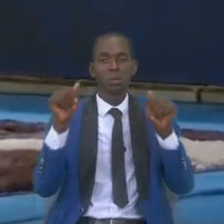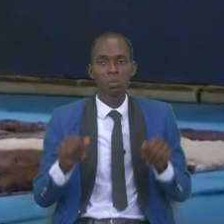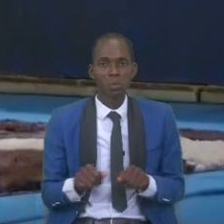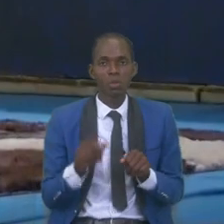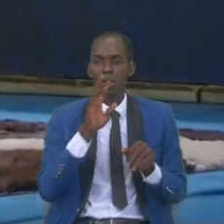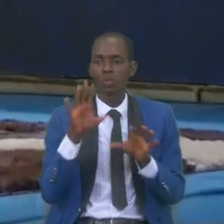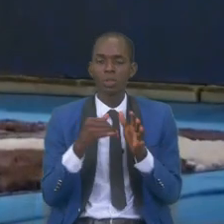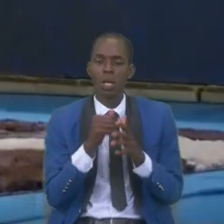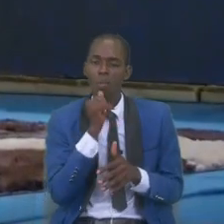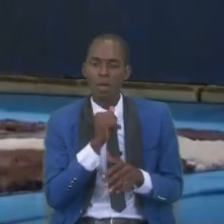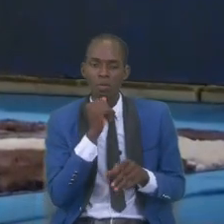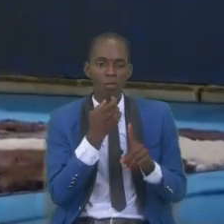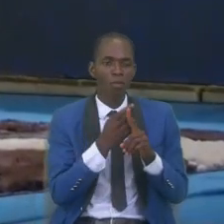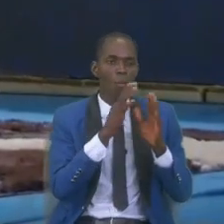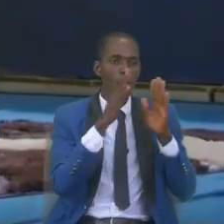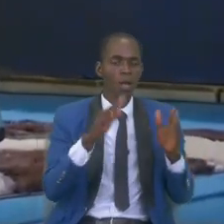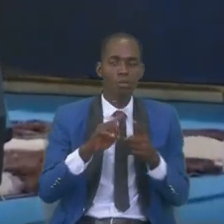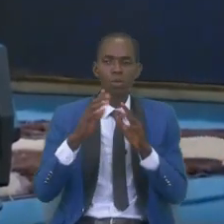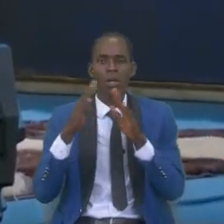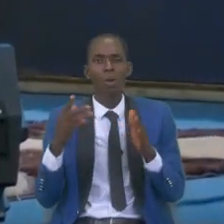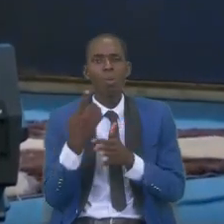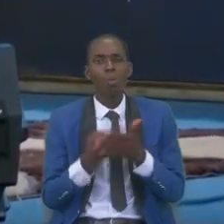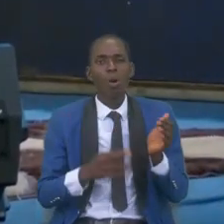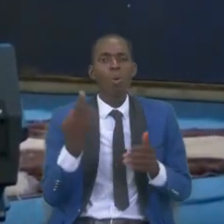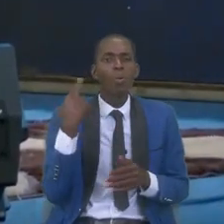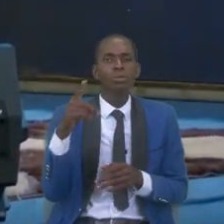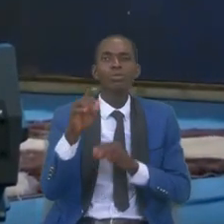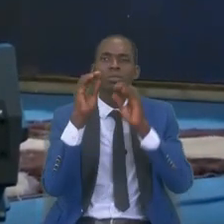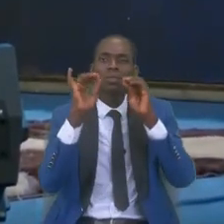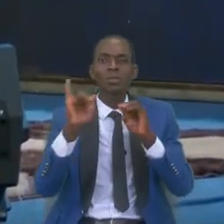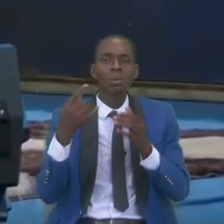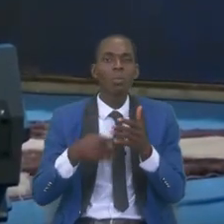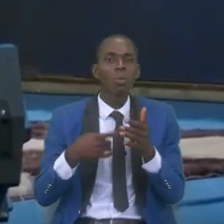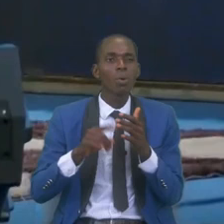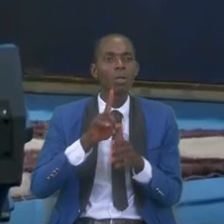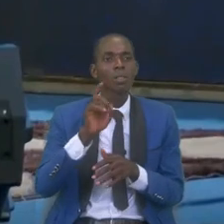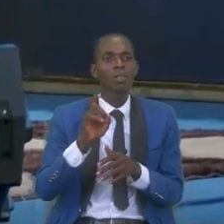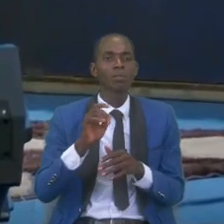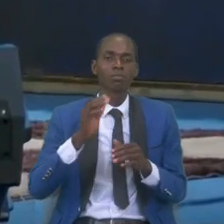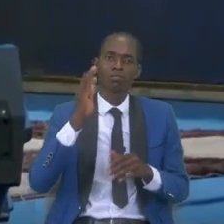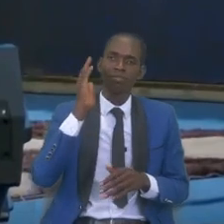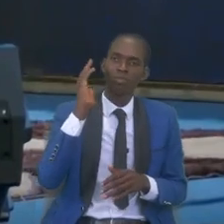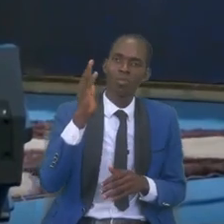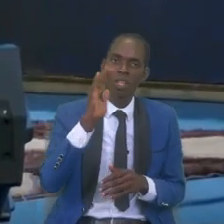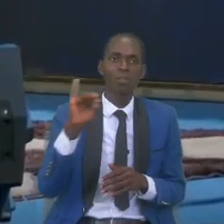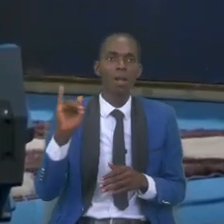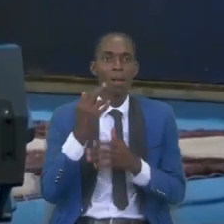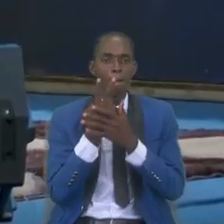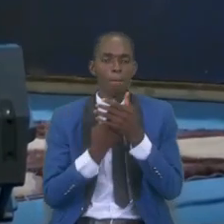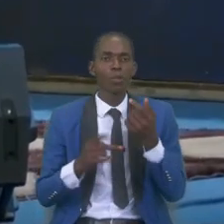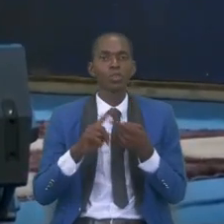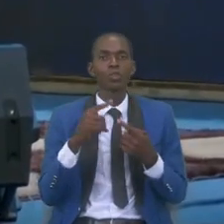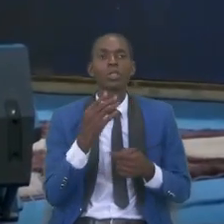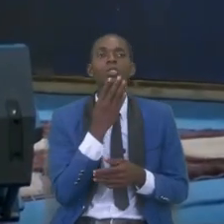to house. What did he teach? Look at verse 21. In verse 21, testifying both to the Jews,